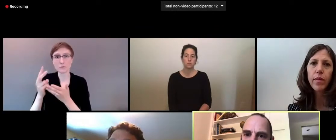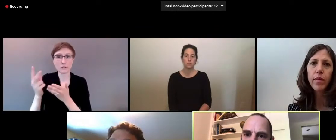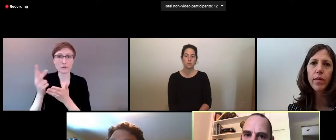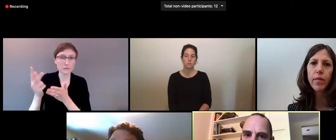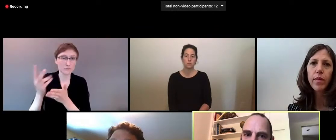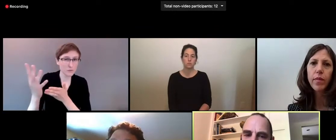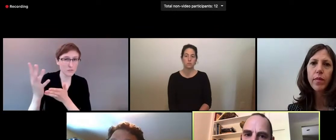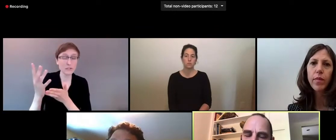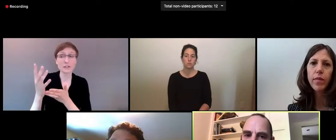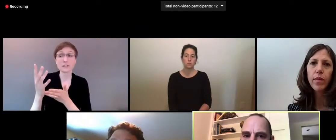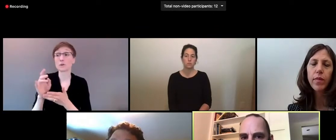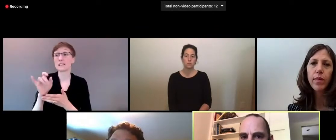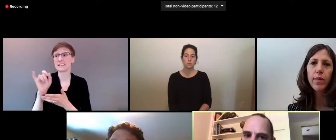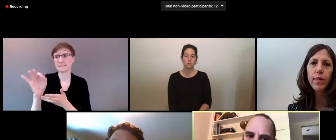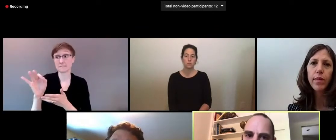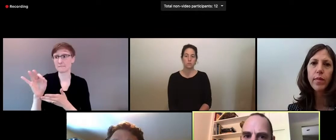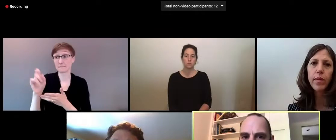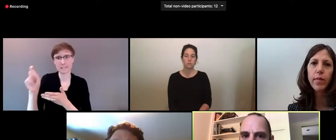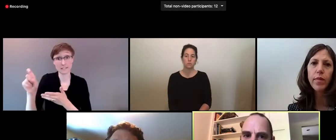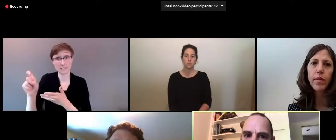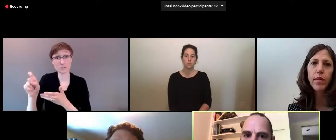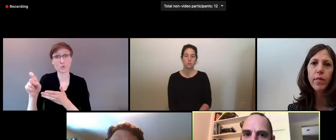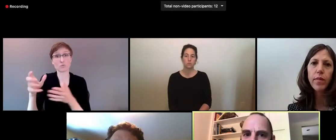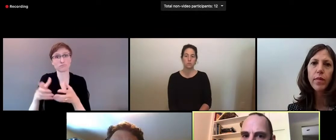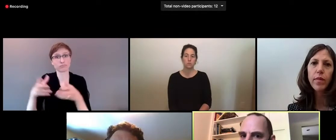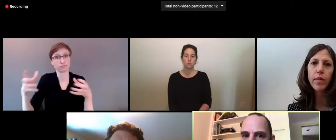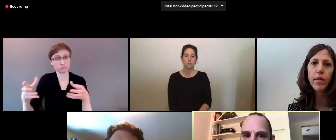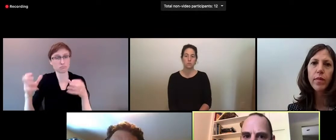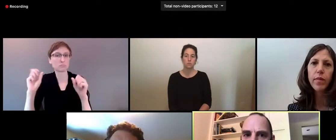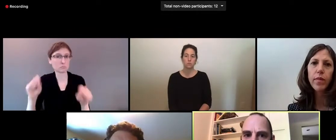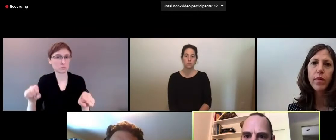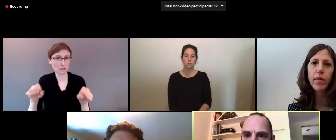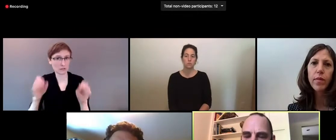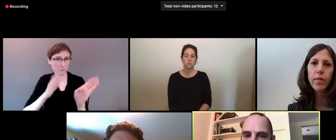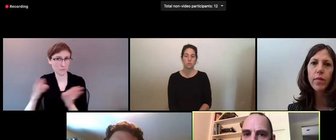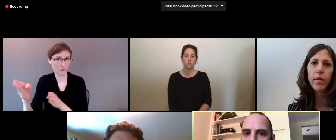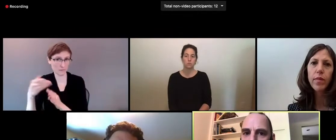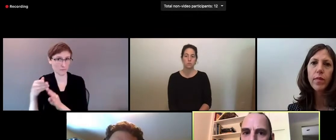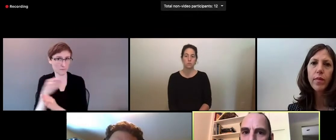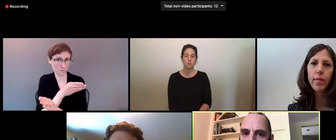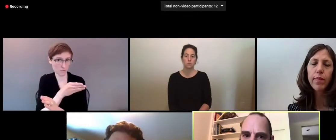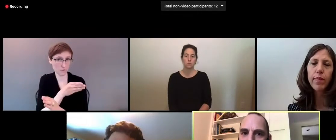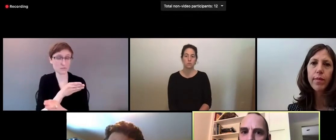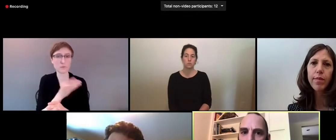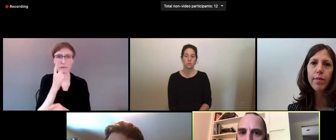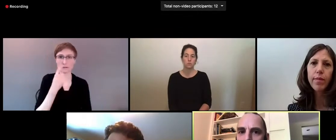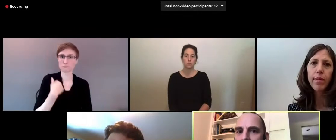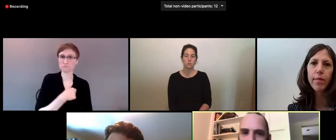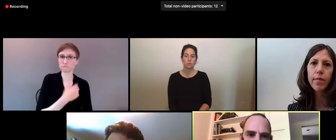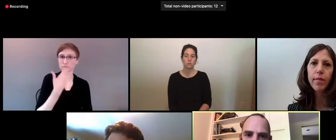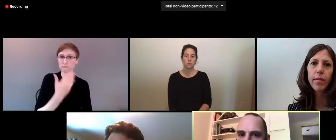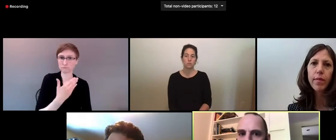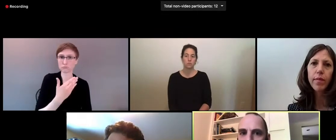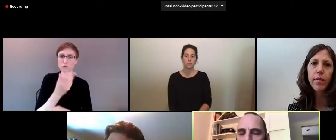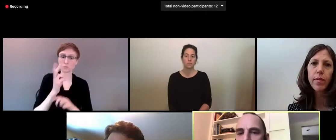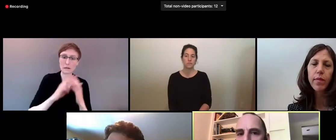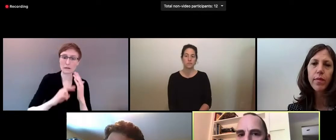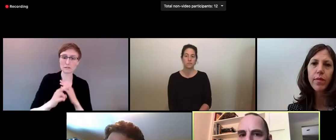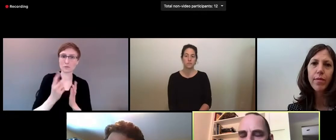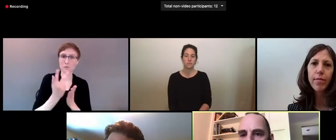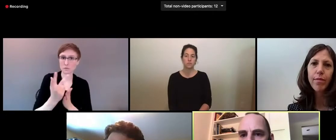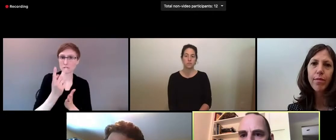capacity on board. And that 3, 4, 5 weeks, I think that we have good eyes on that, then we can feed back to